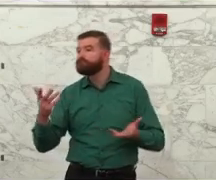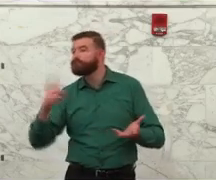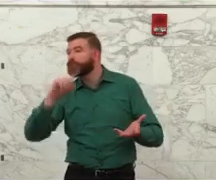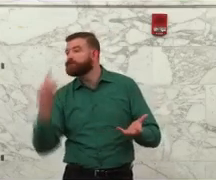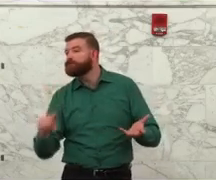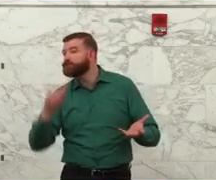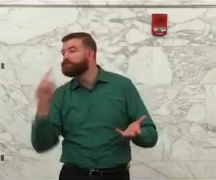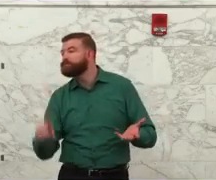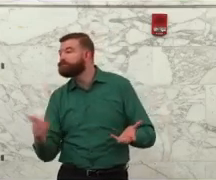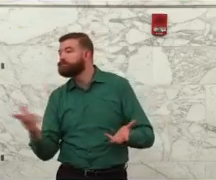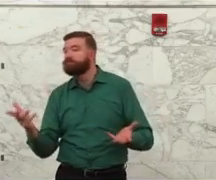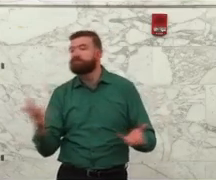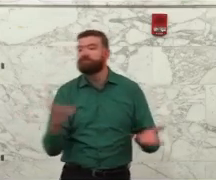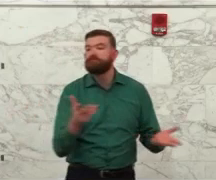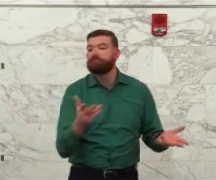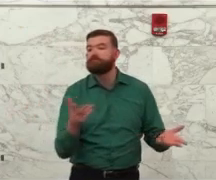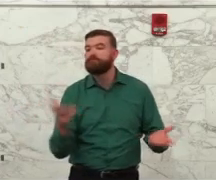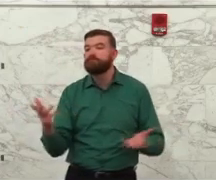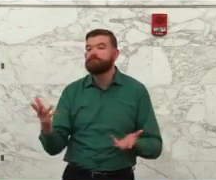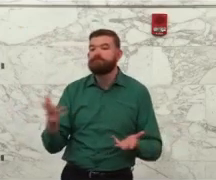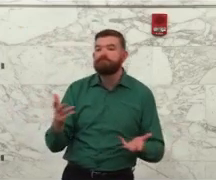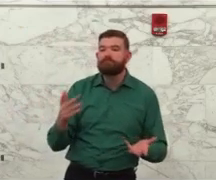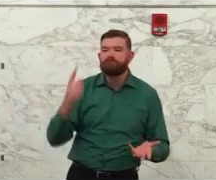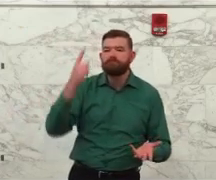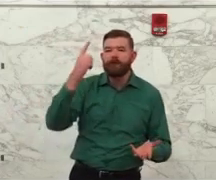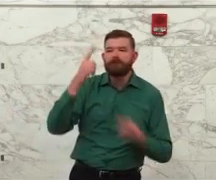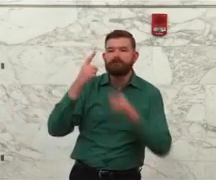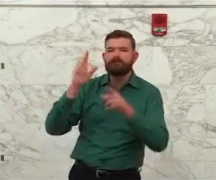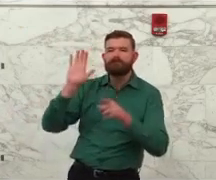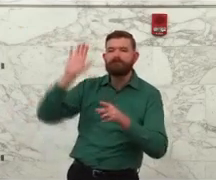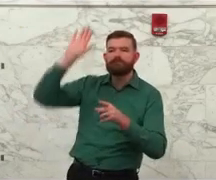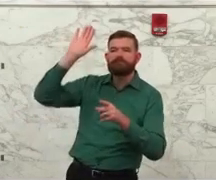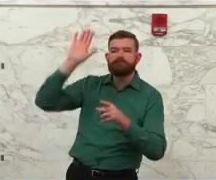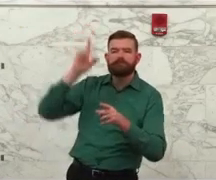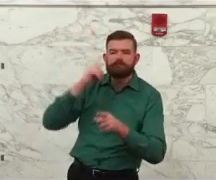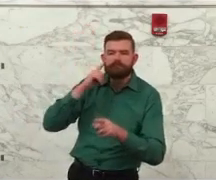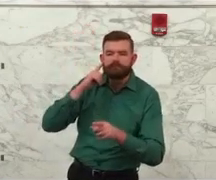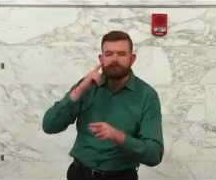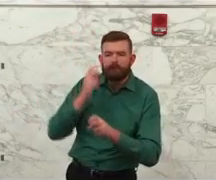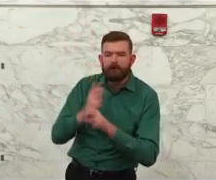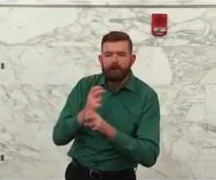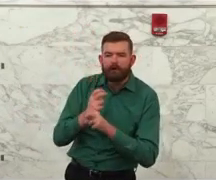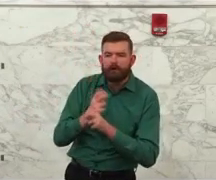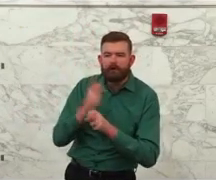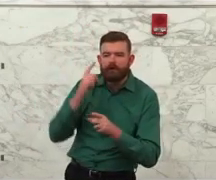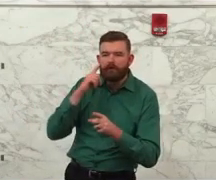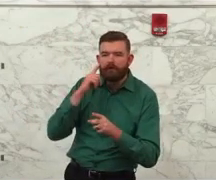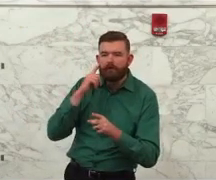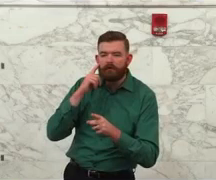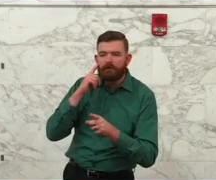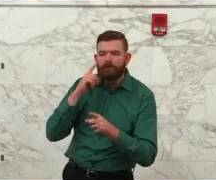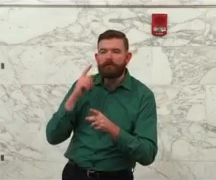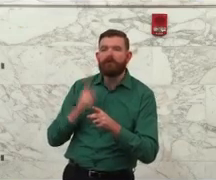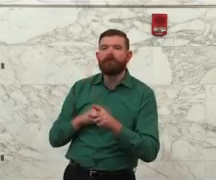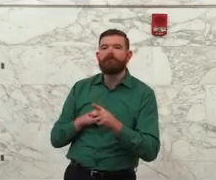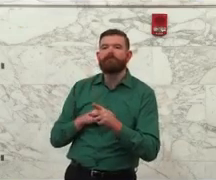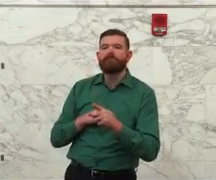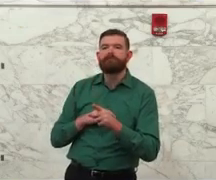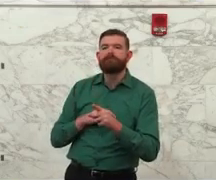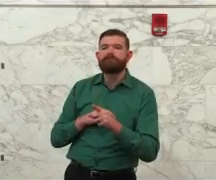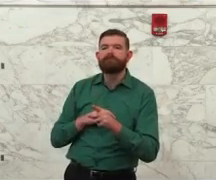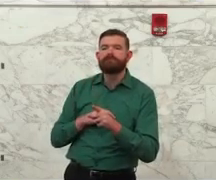warning, which I usually have already said by this point. This is a really good microphone for our streaming services, but it doesn't help us with our own